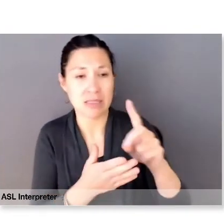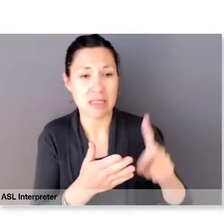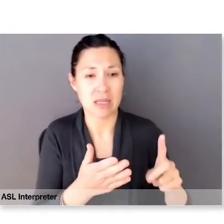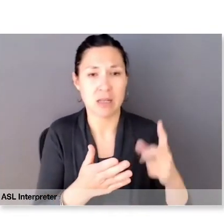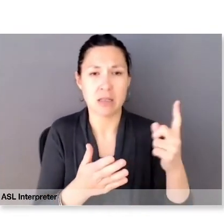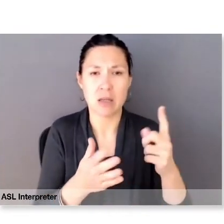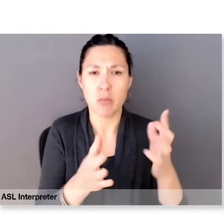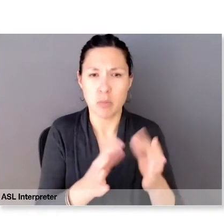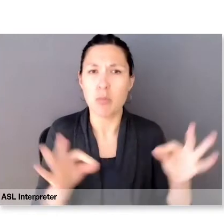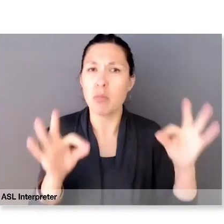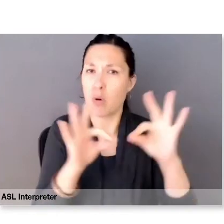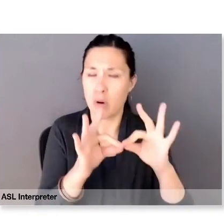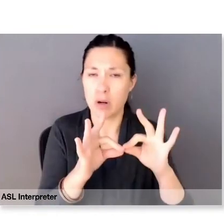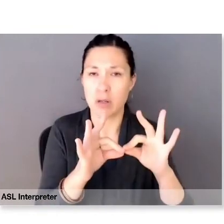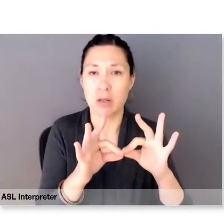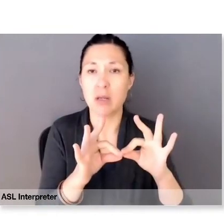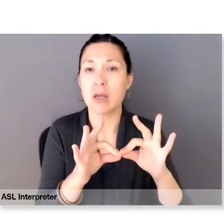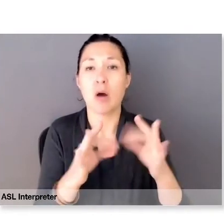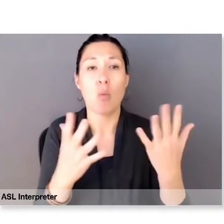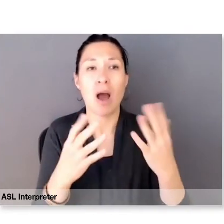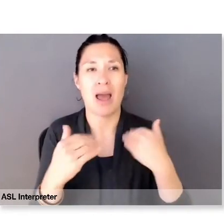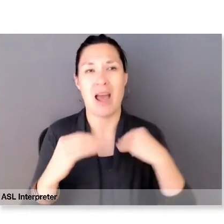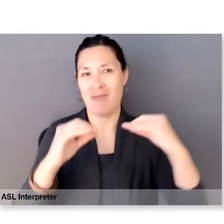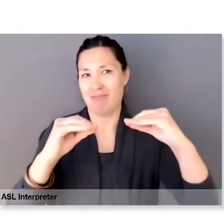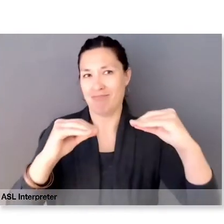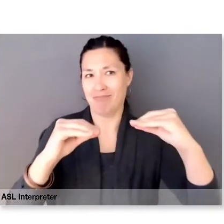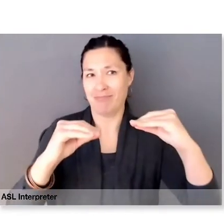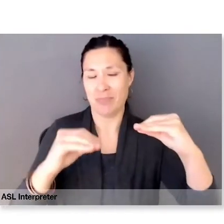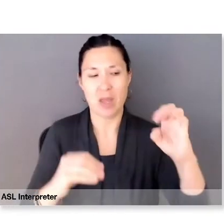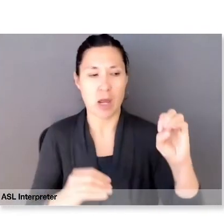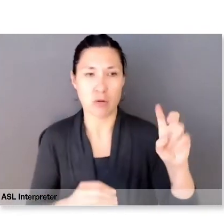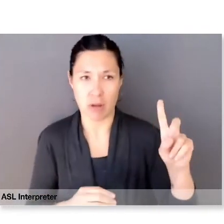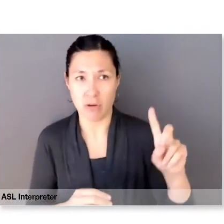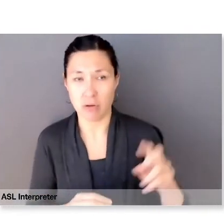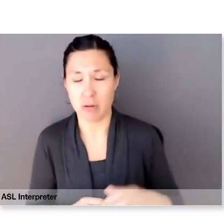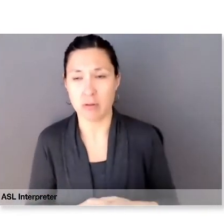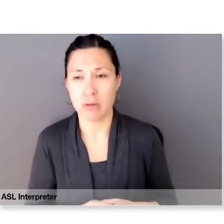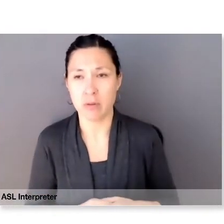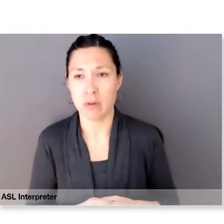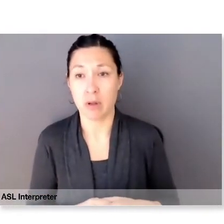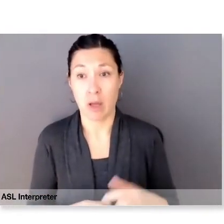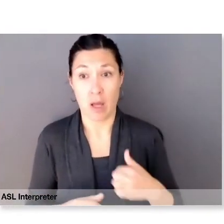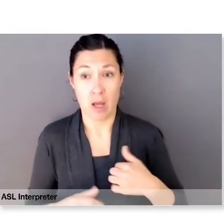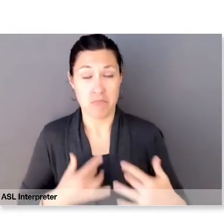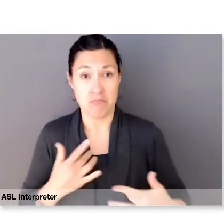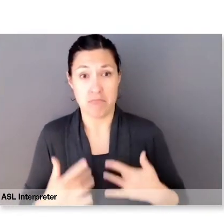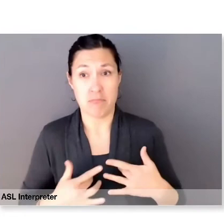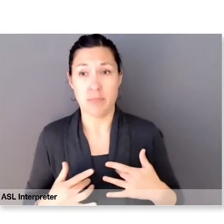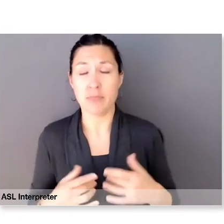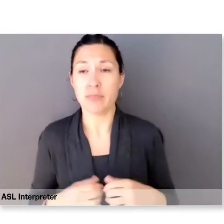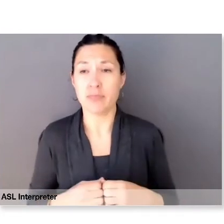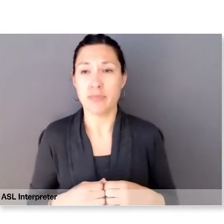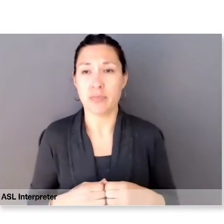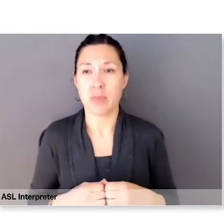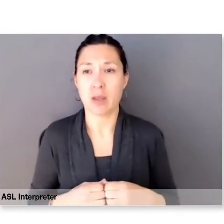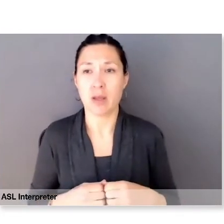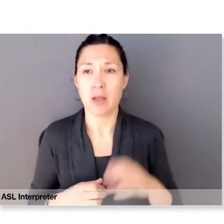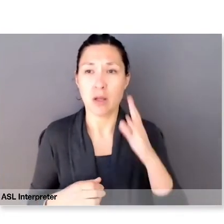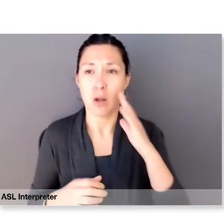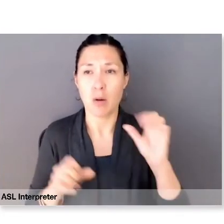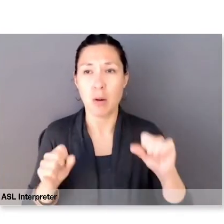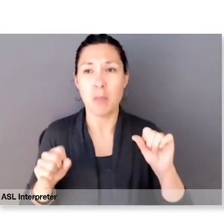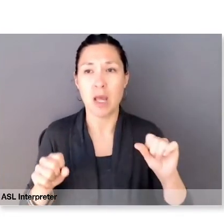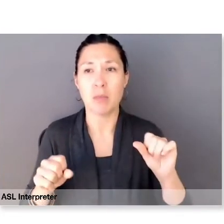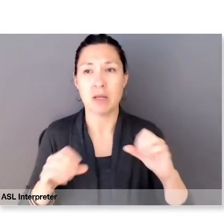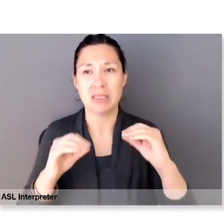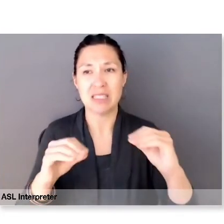of that is education. What I'm extremely excited about is to teach next generation of designers